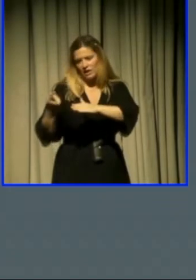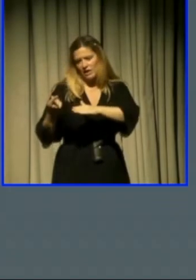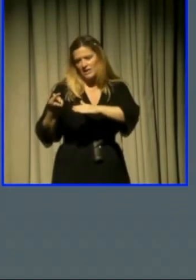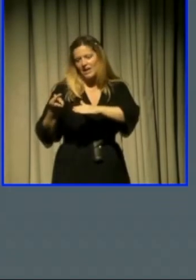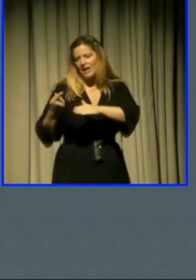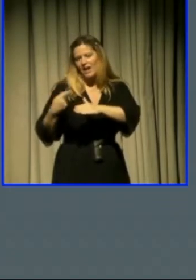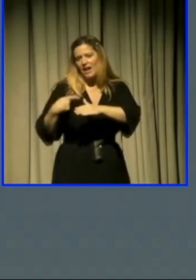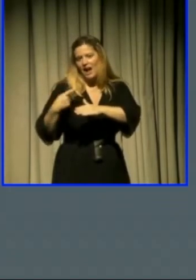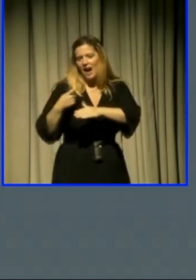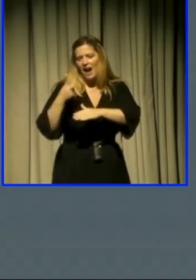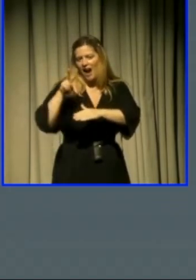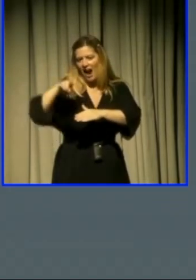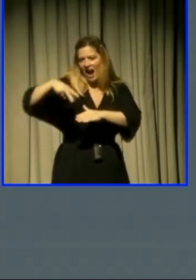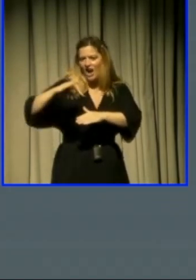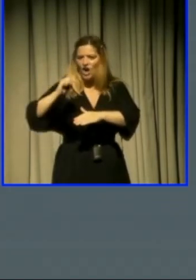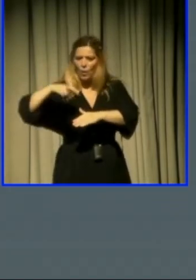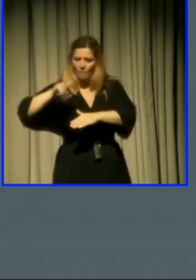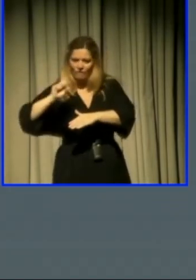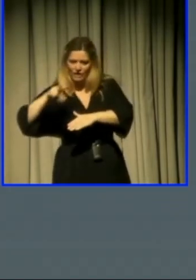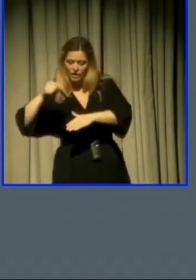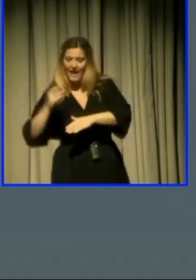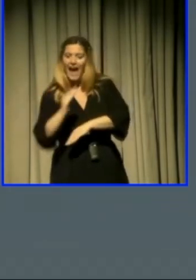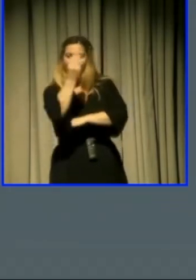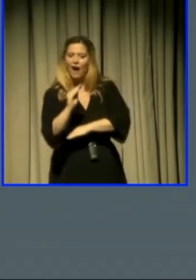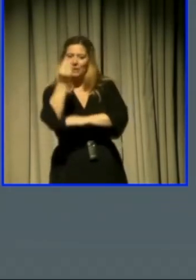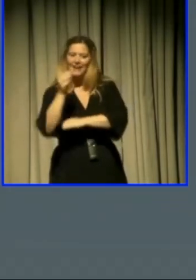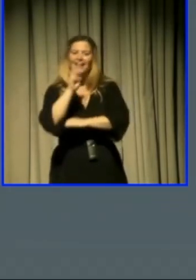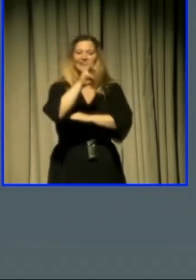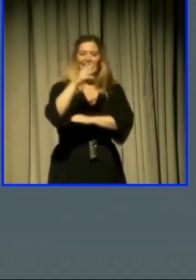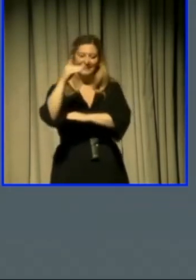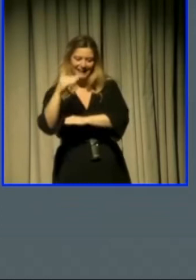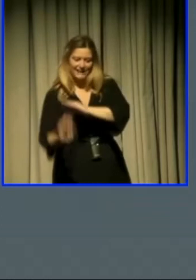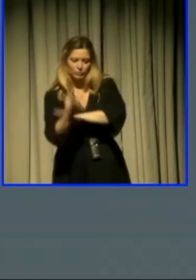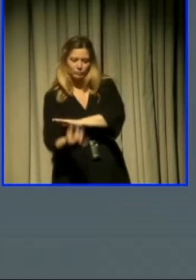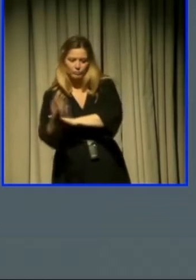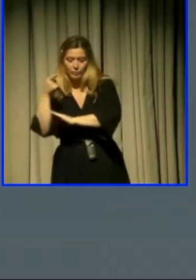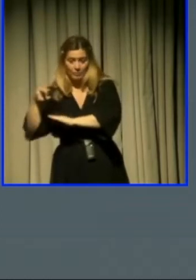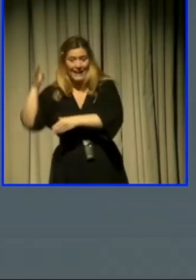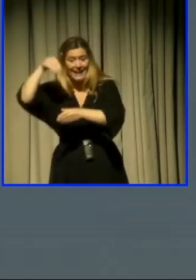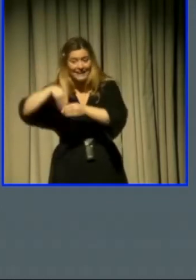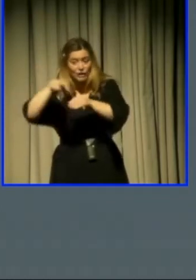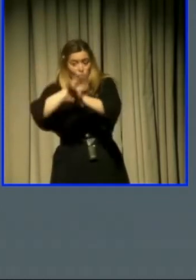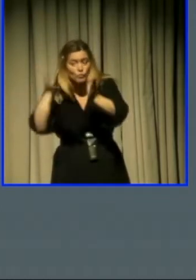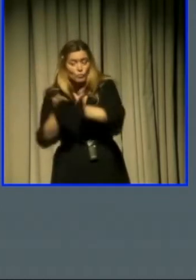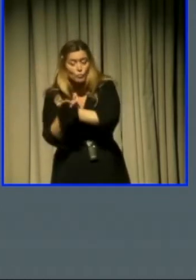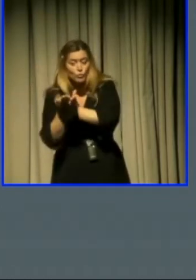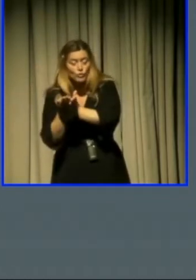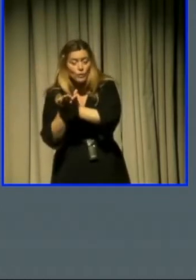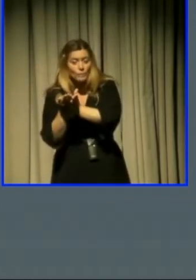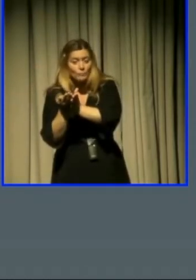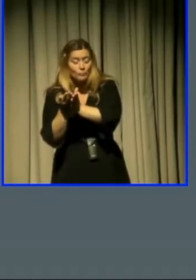avatars. And it's held inside these virtual worlds where you can roam around, explore, meet new